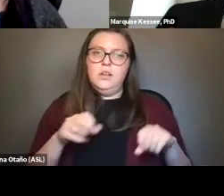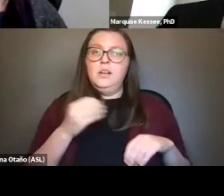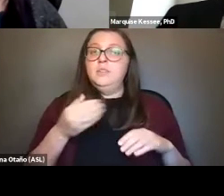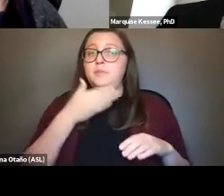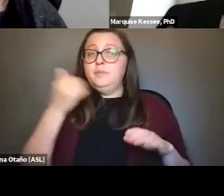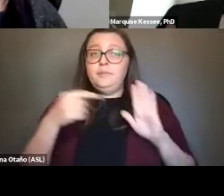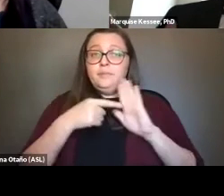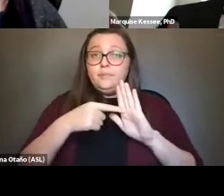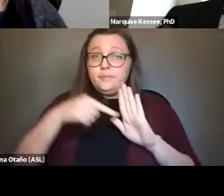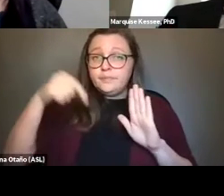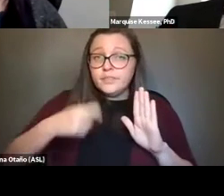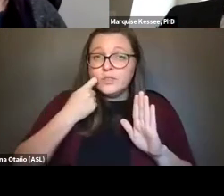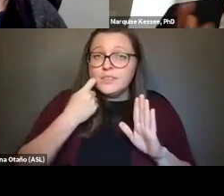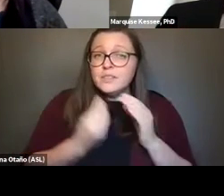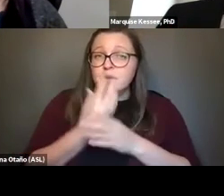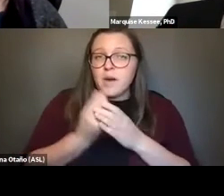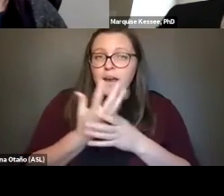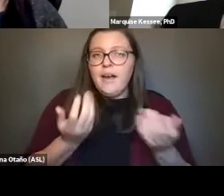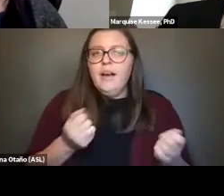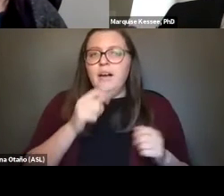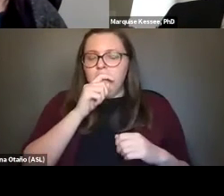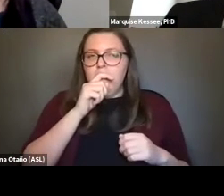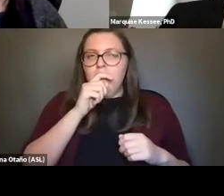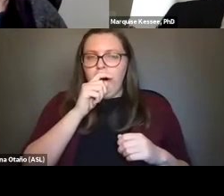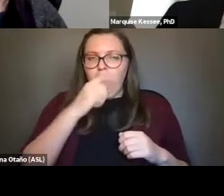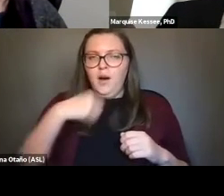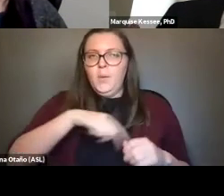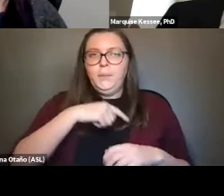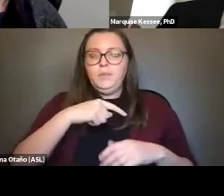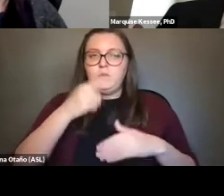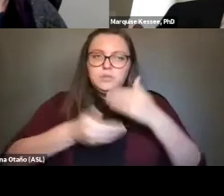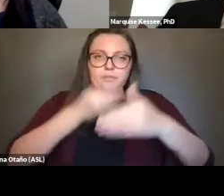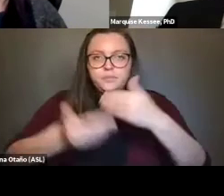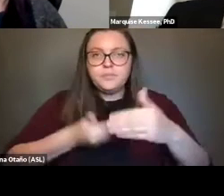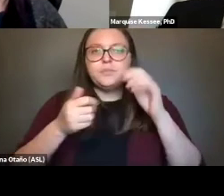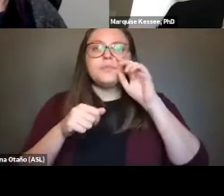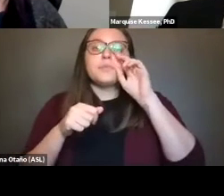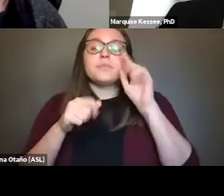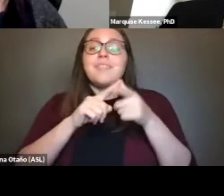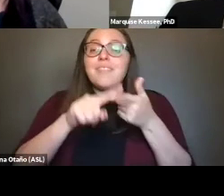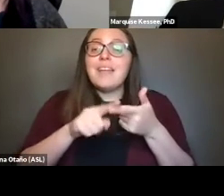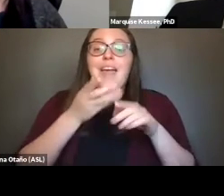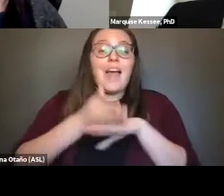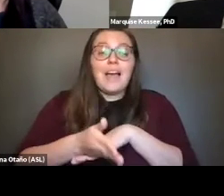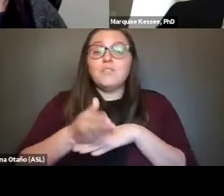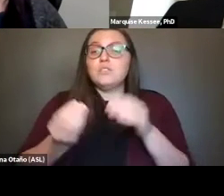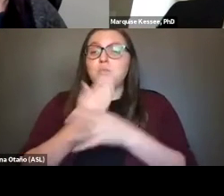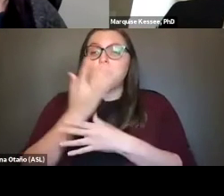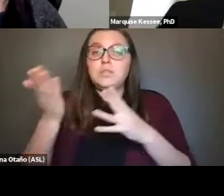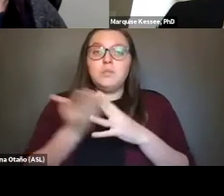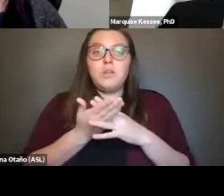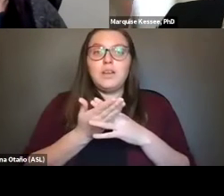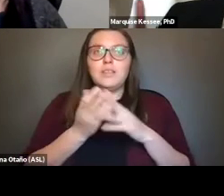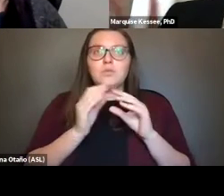this spring when we were, you know, progressing as well as we were. And then after spring break, you know, there was no